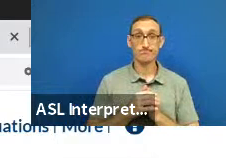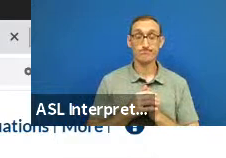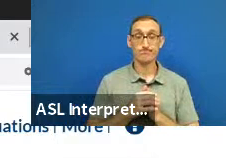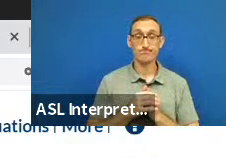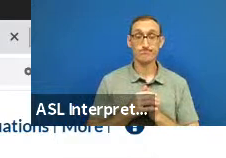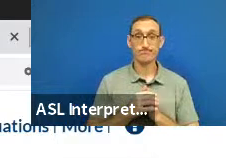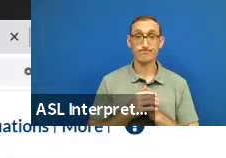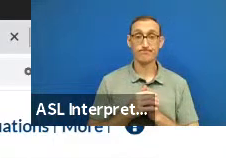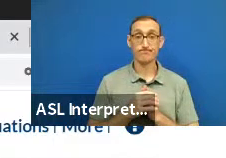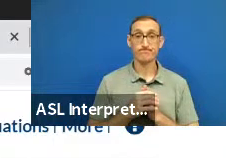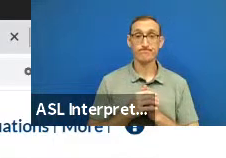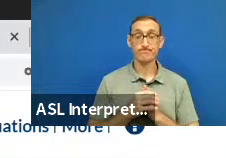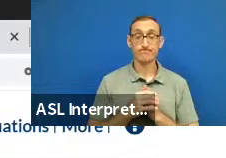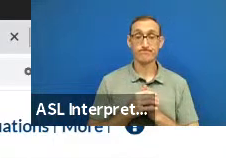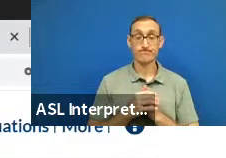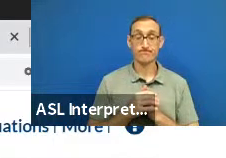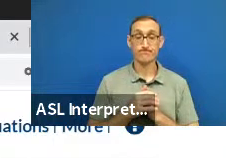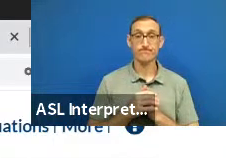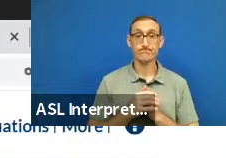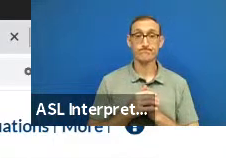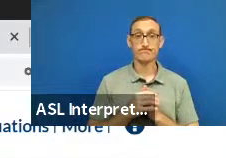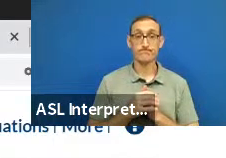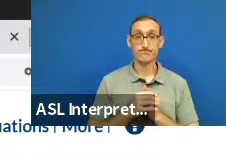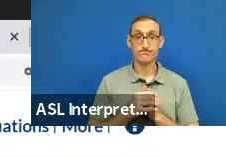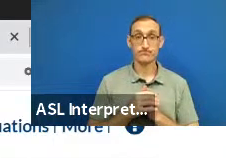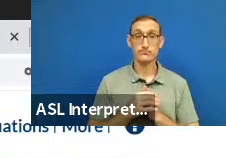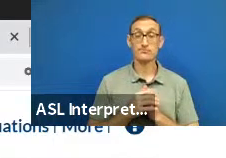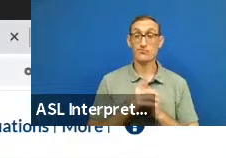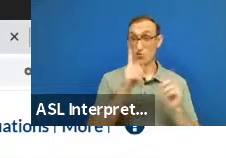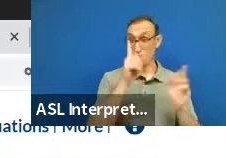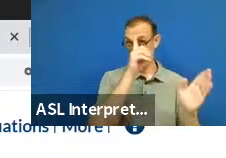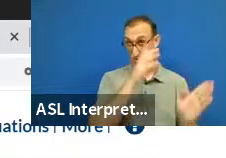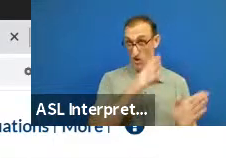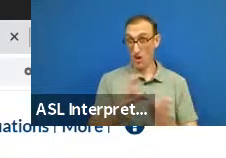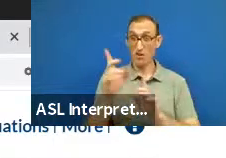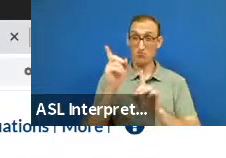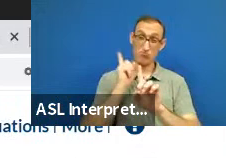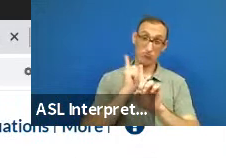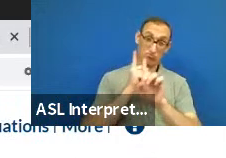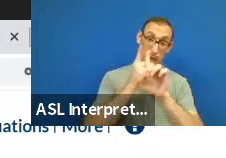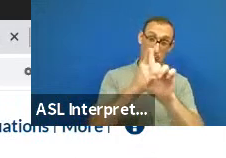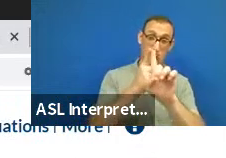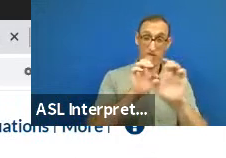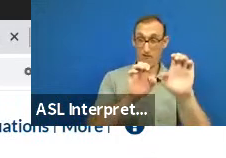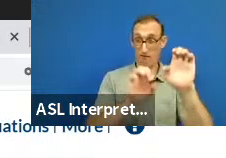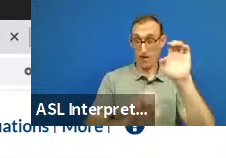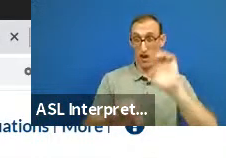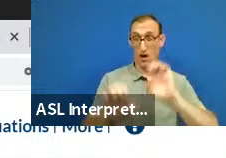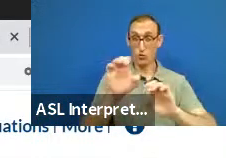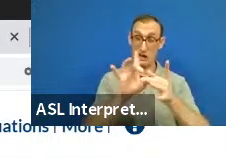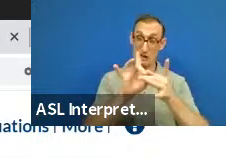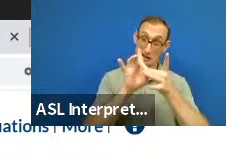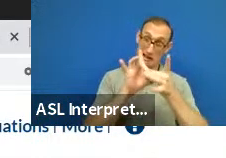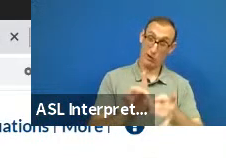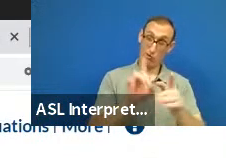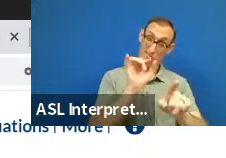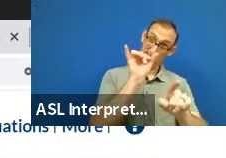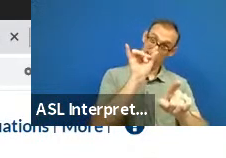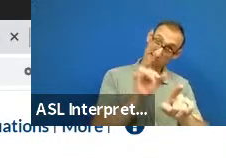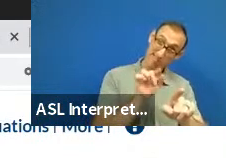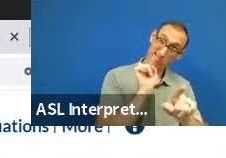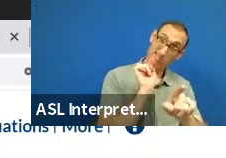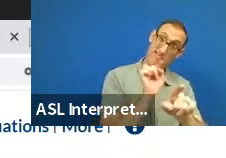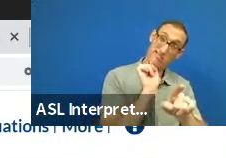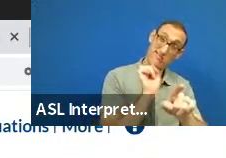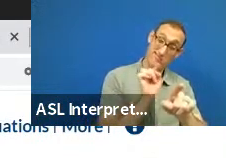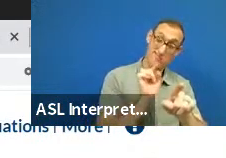strategies, the objectives and the evaluation, this is what it's related to. And this is what we will need